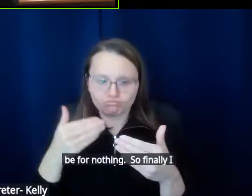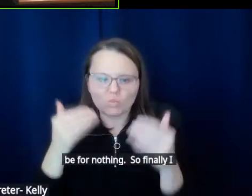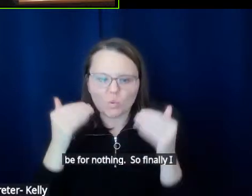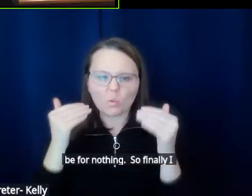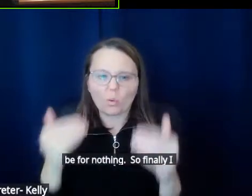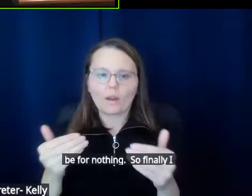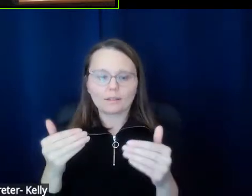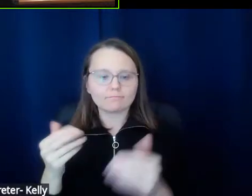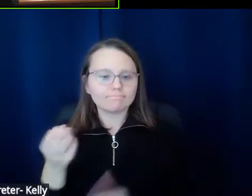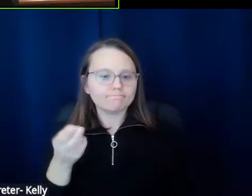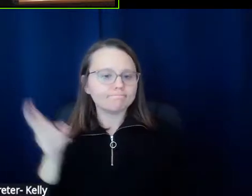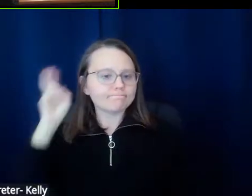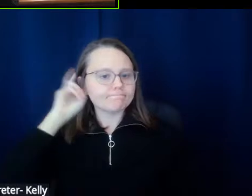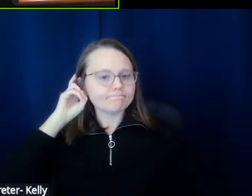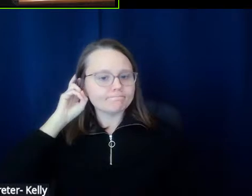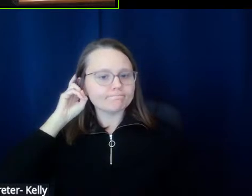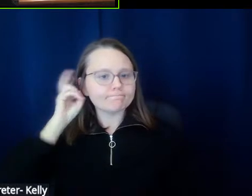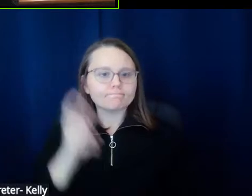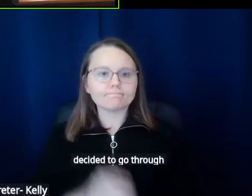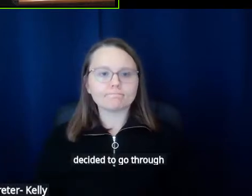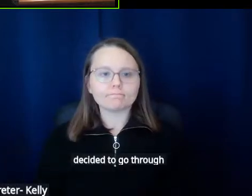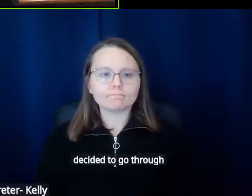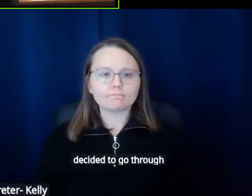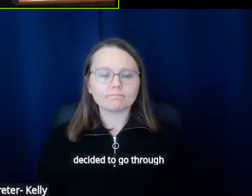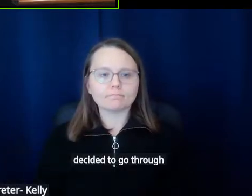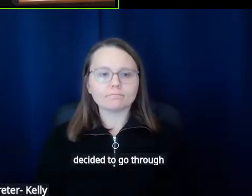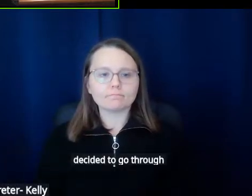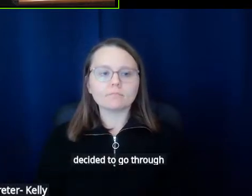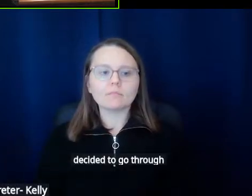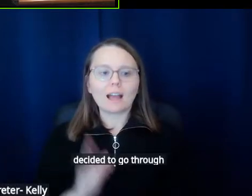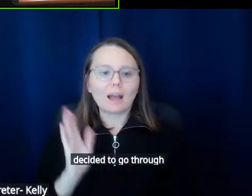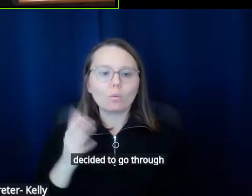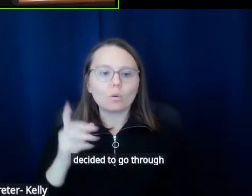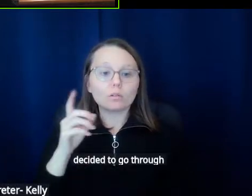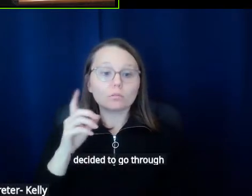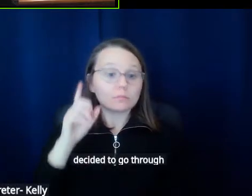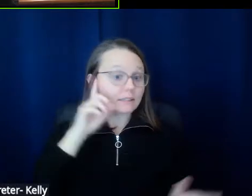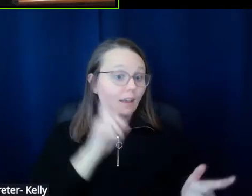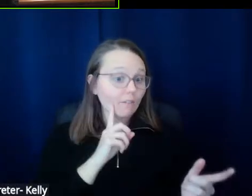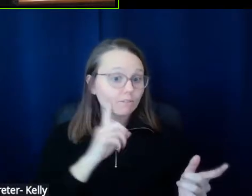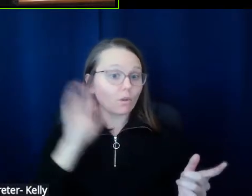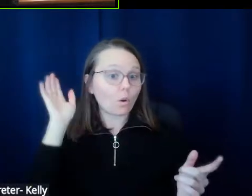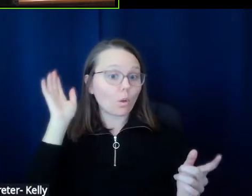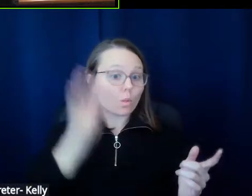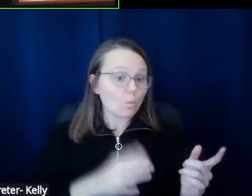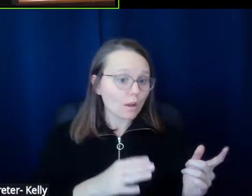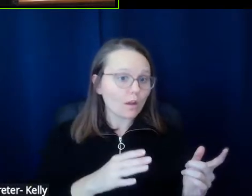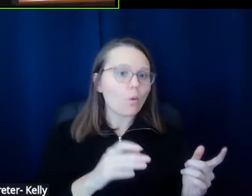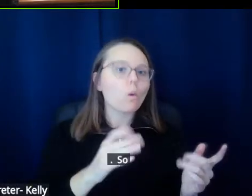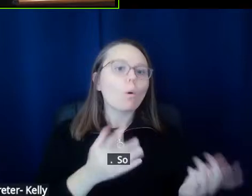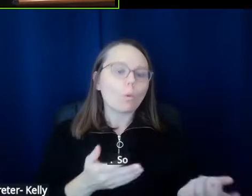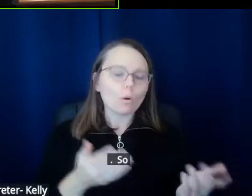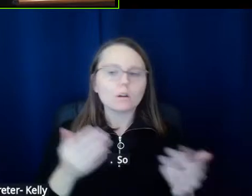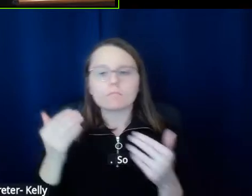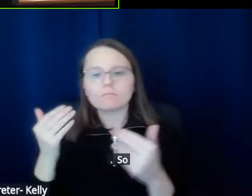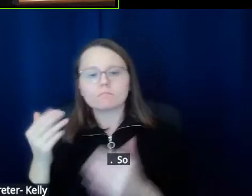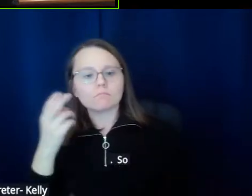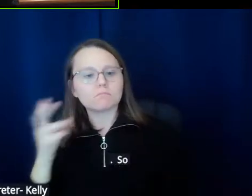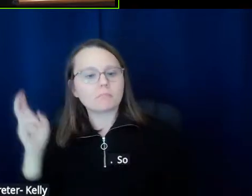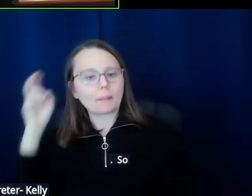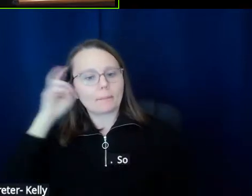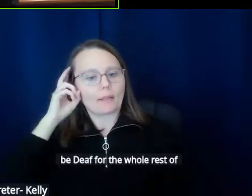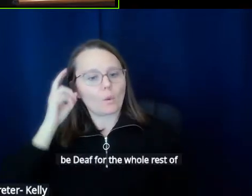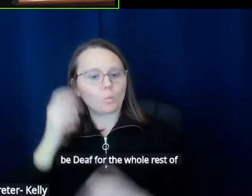So to be deaf for the whole rest of the life or go through this. So I decided to go, and